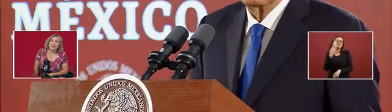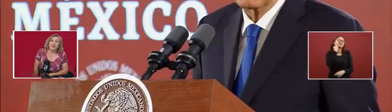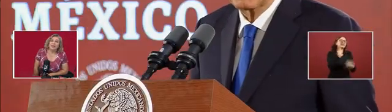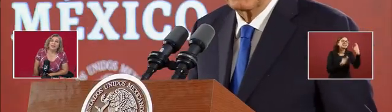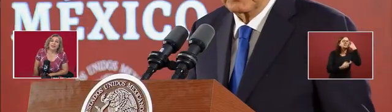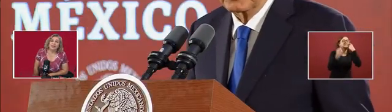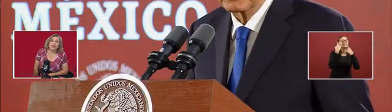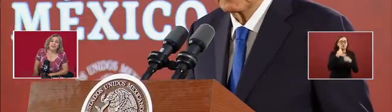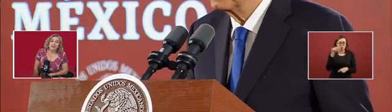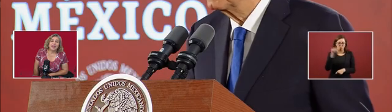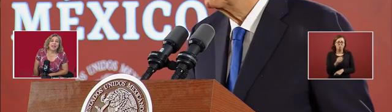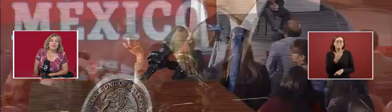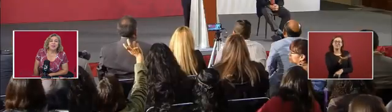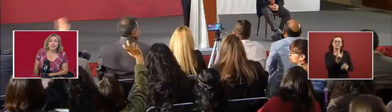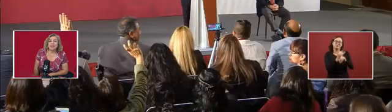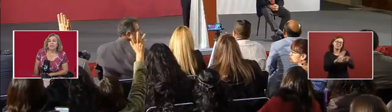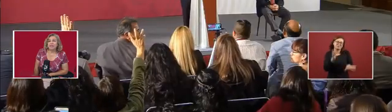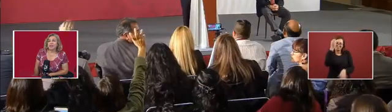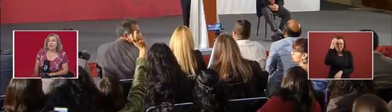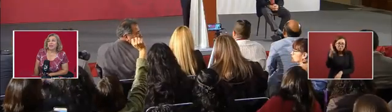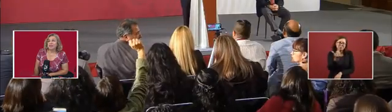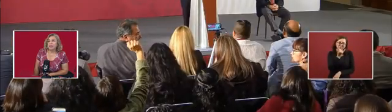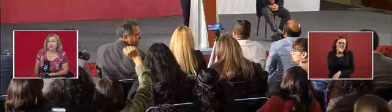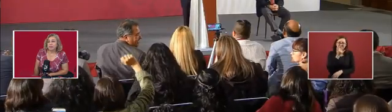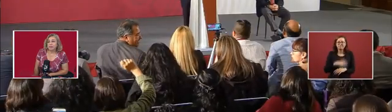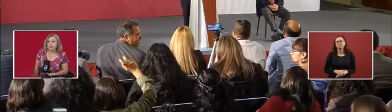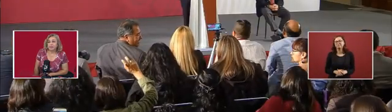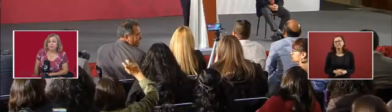Tamoy, paso, when I'm passing through,